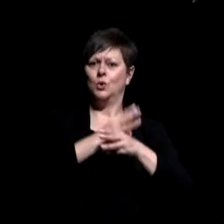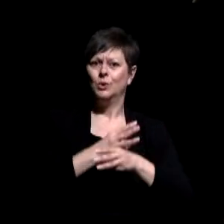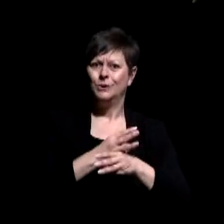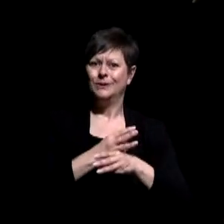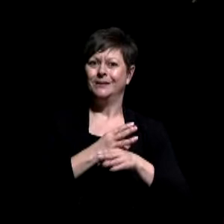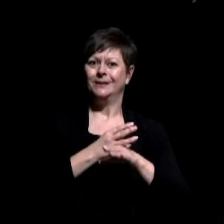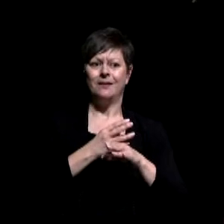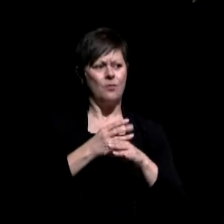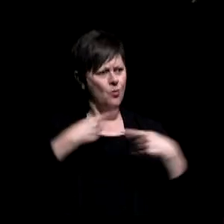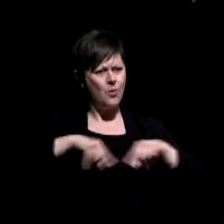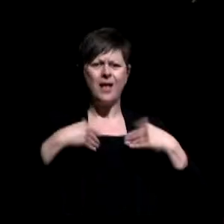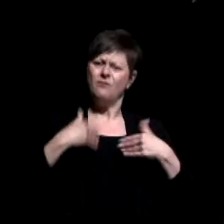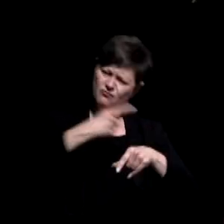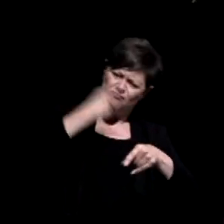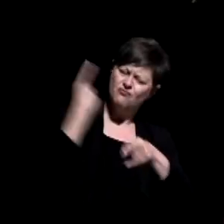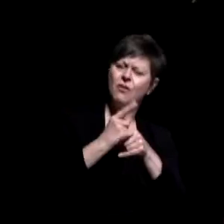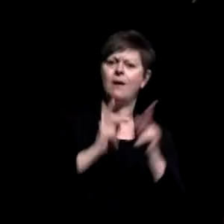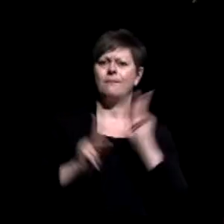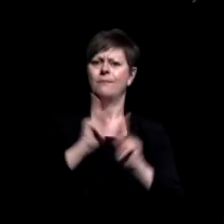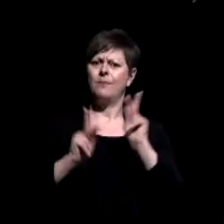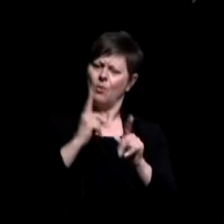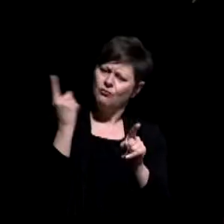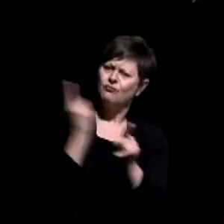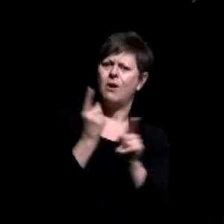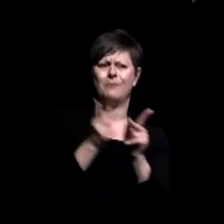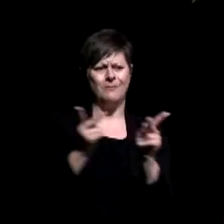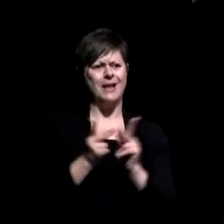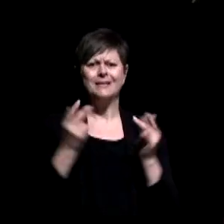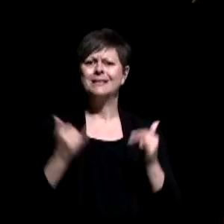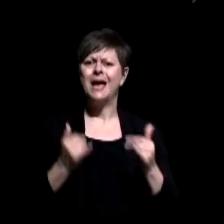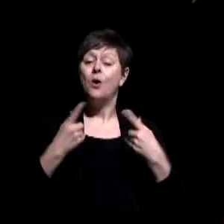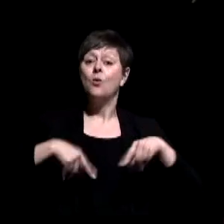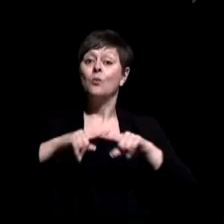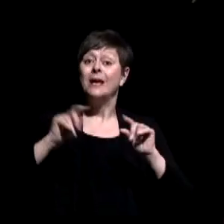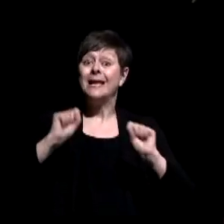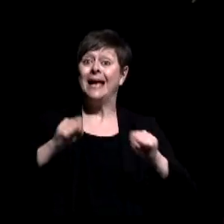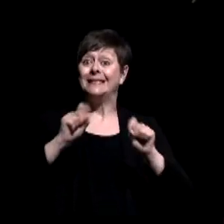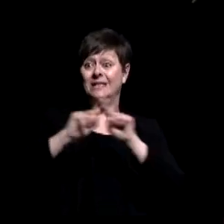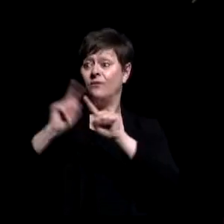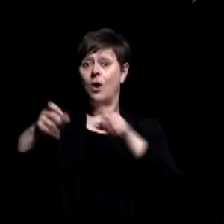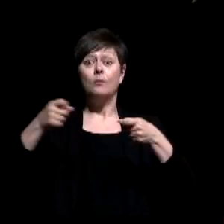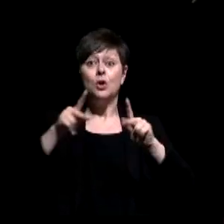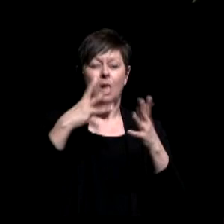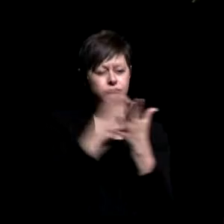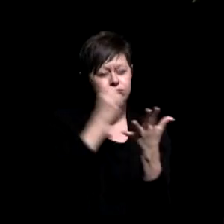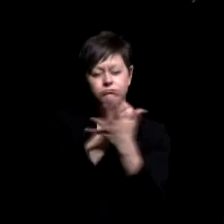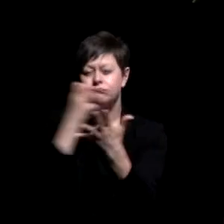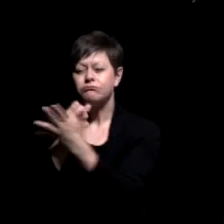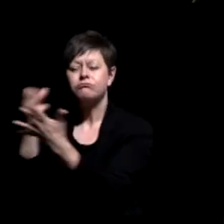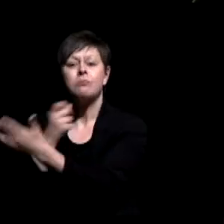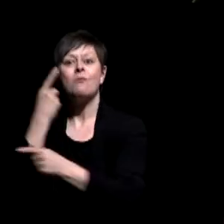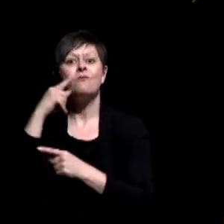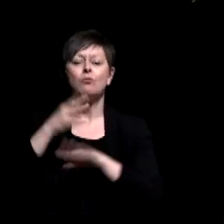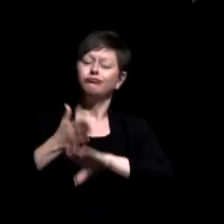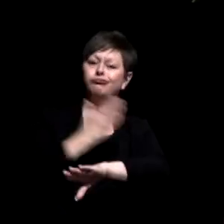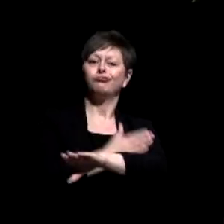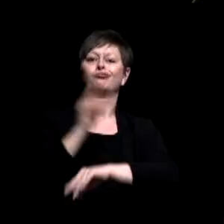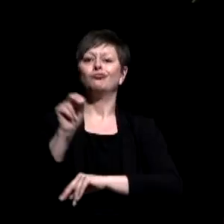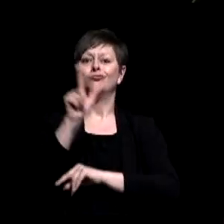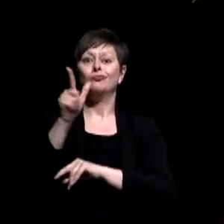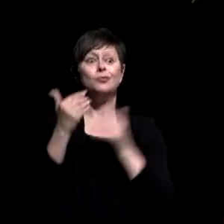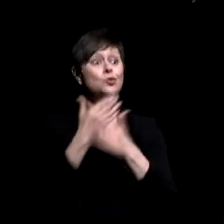right people in the right place to capitalize on so many opportunities for Newfoundland and Labrador. New